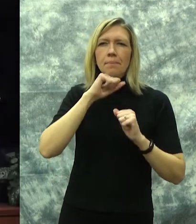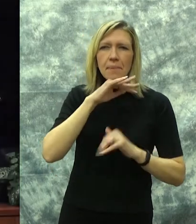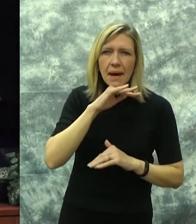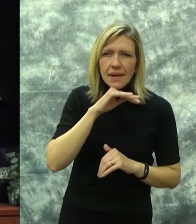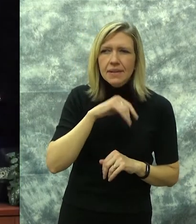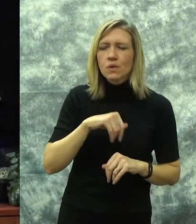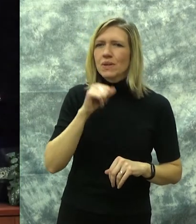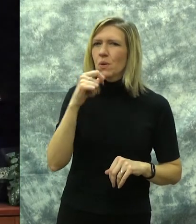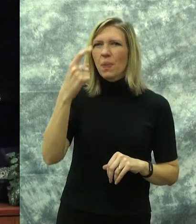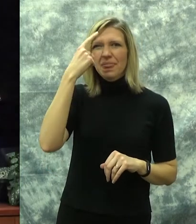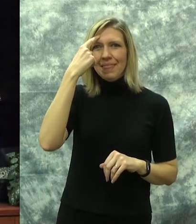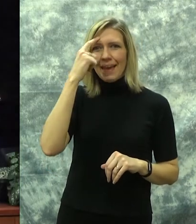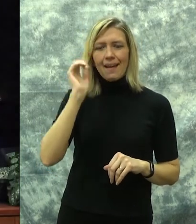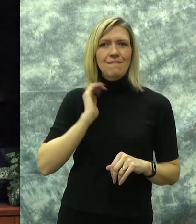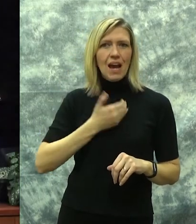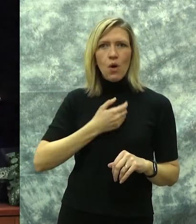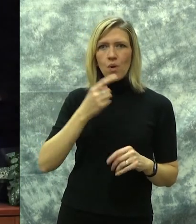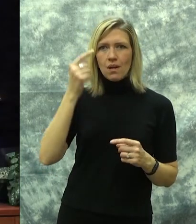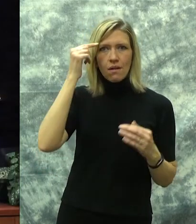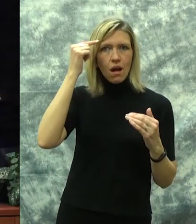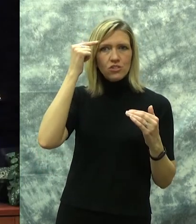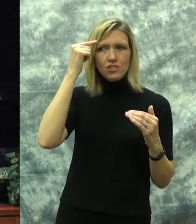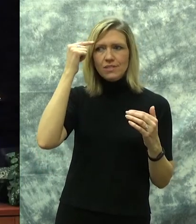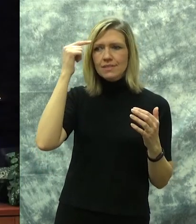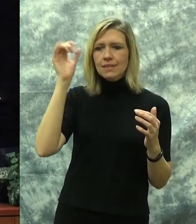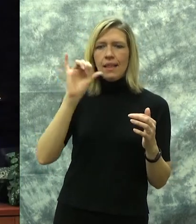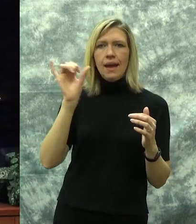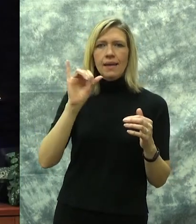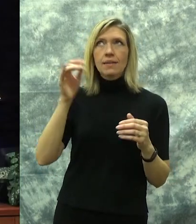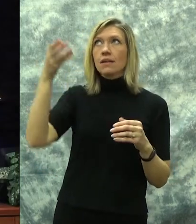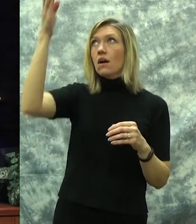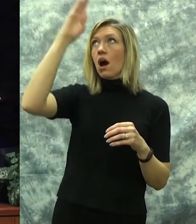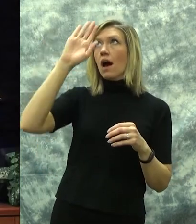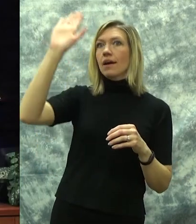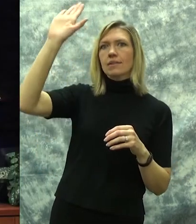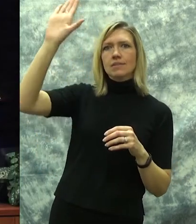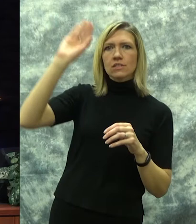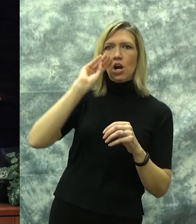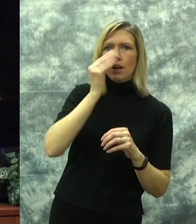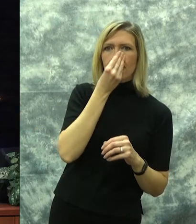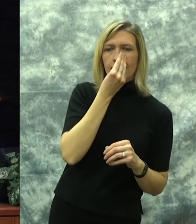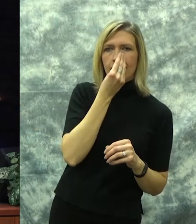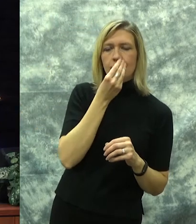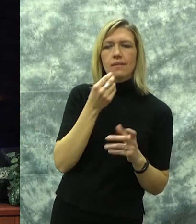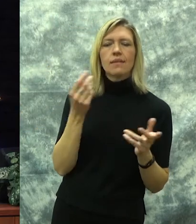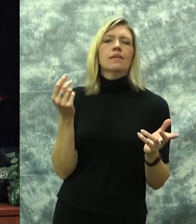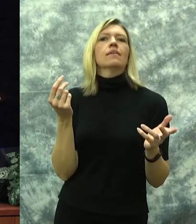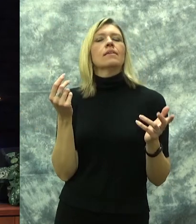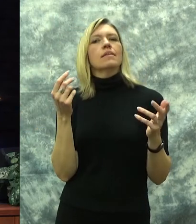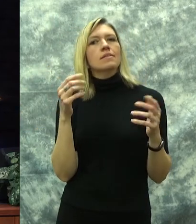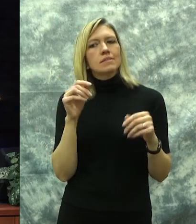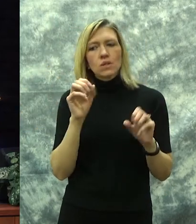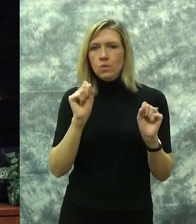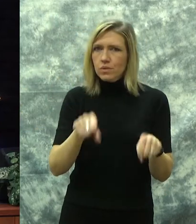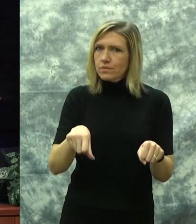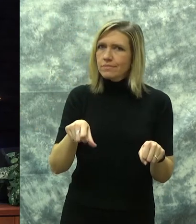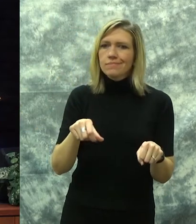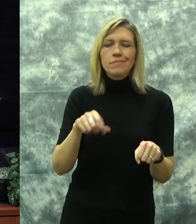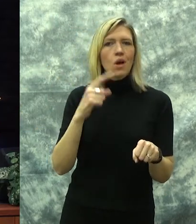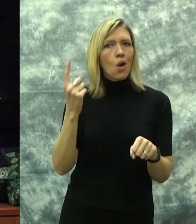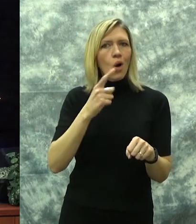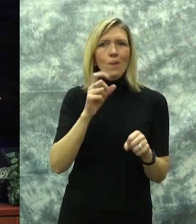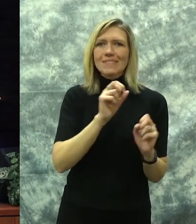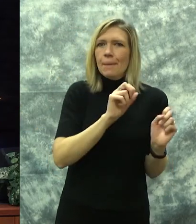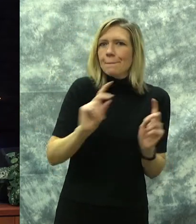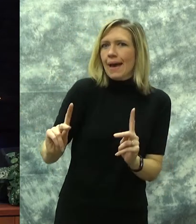consciousness as God's garden of our soul. We often are telling ourselves other things. And so to know, just like you said, that we could always get back there, Right. always steer